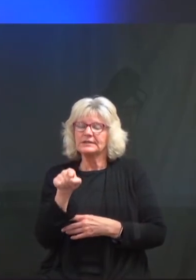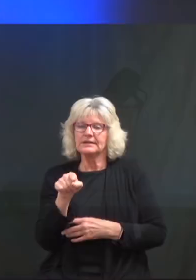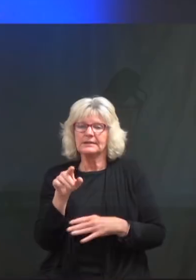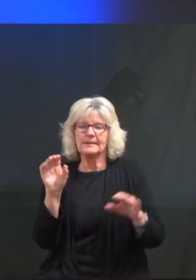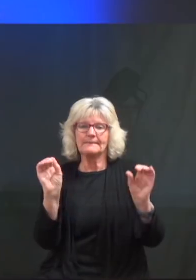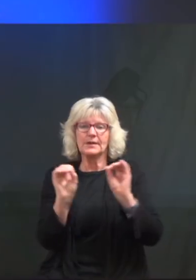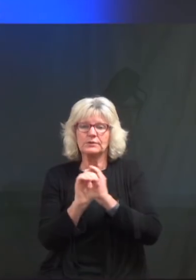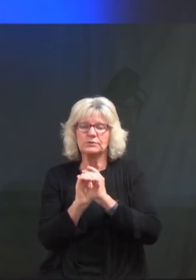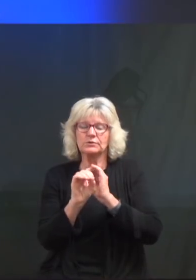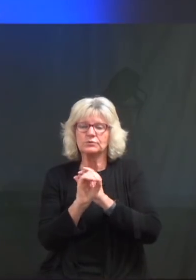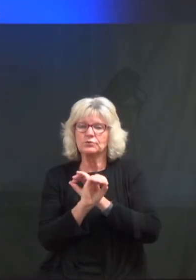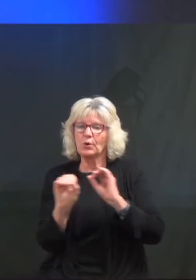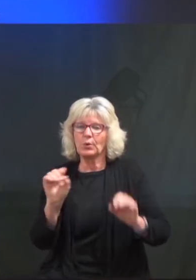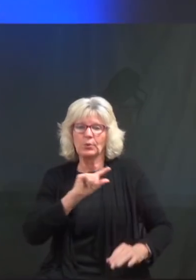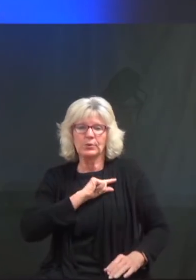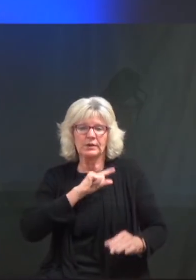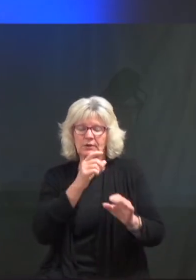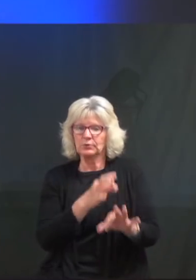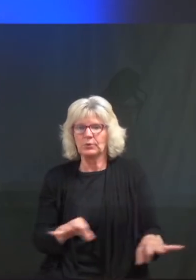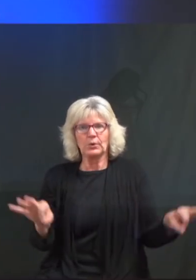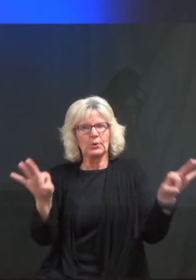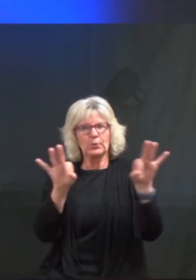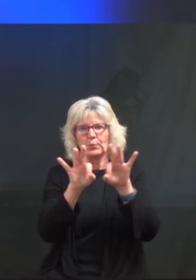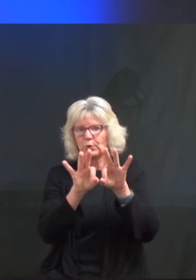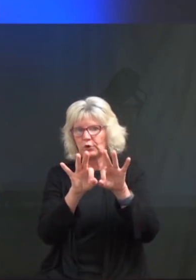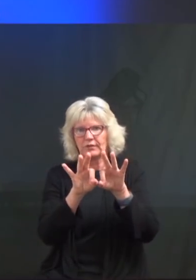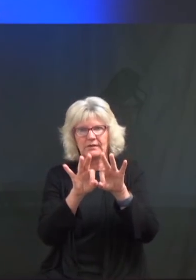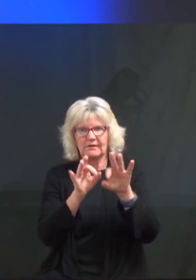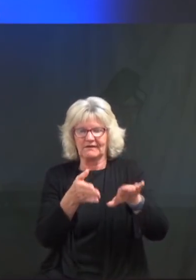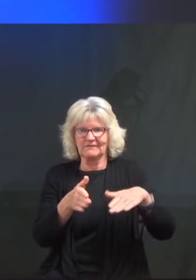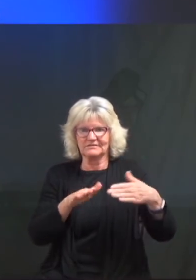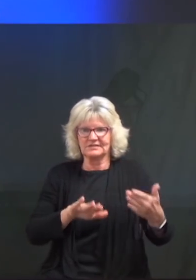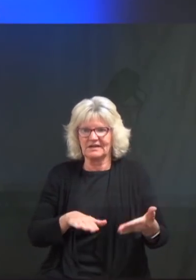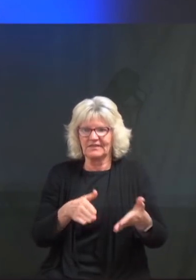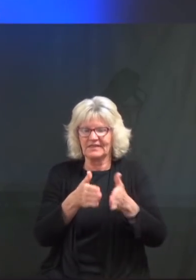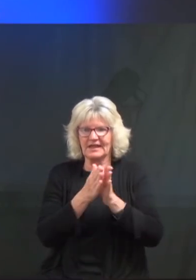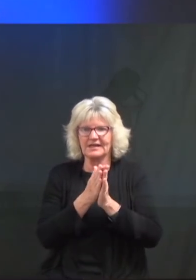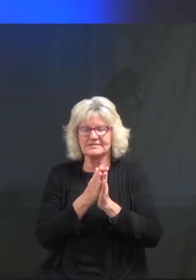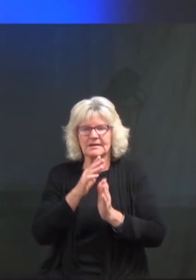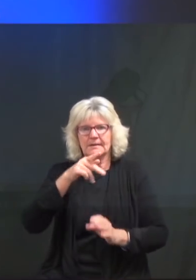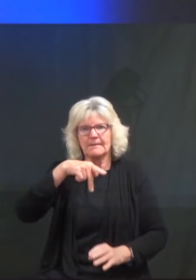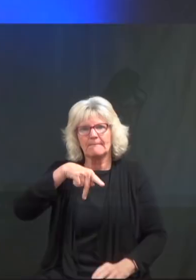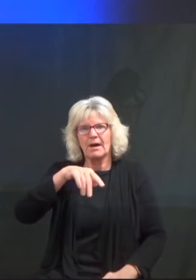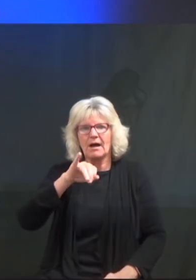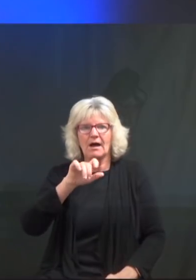no guilt worthy of death, they asked Pilate to have him executed.